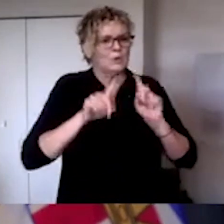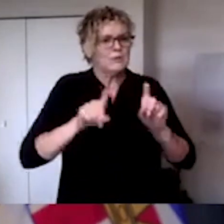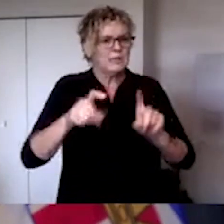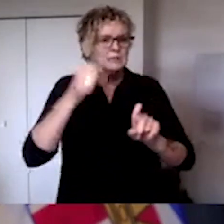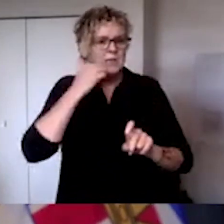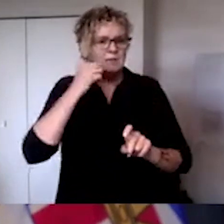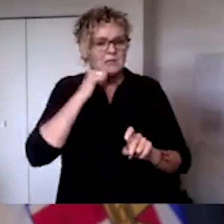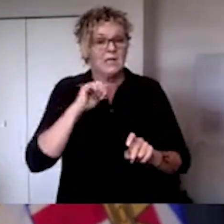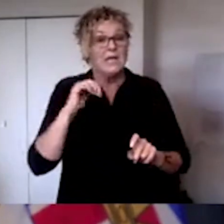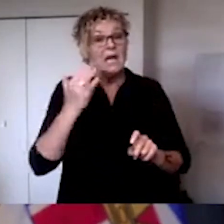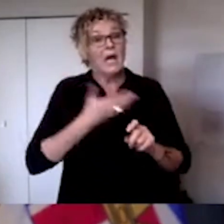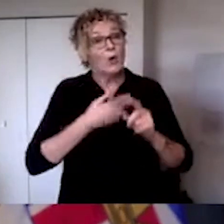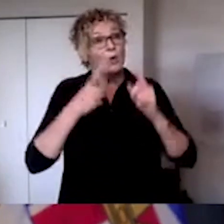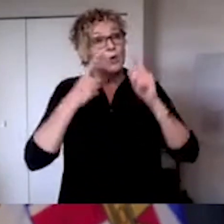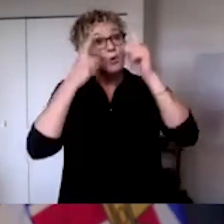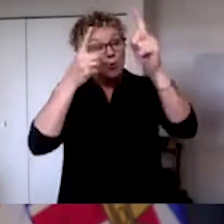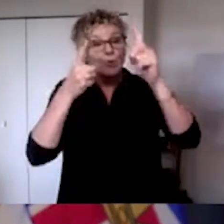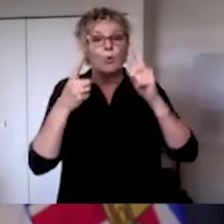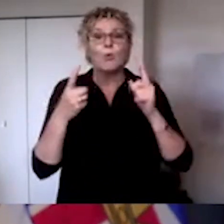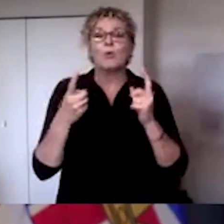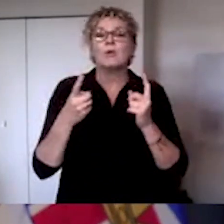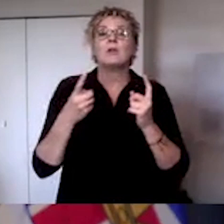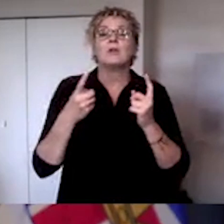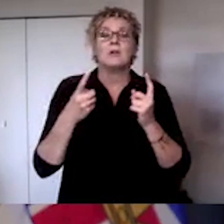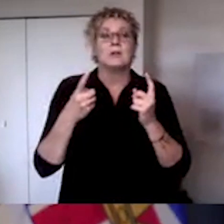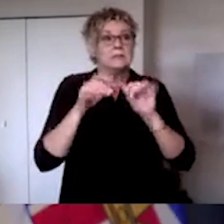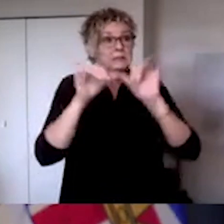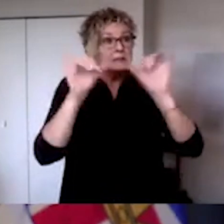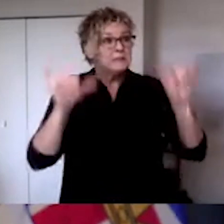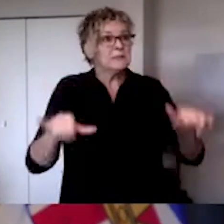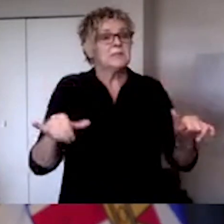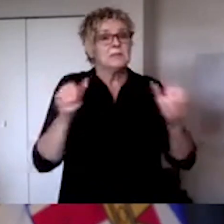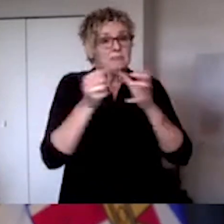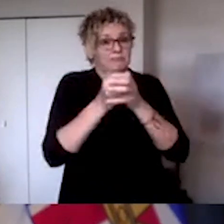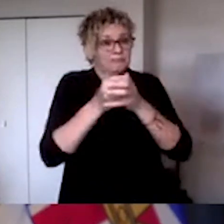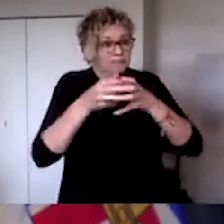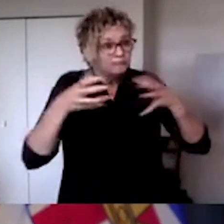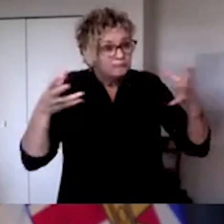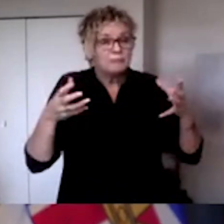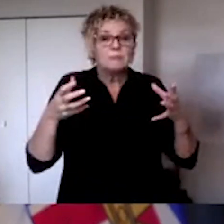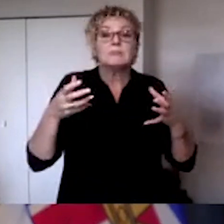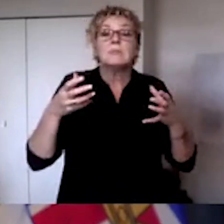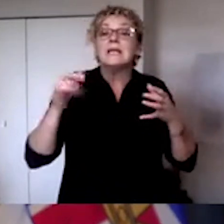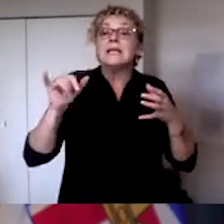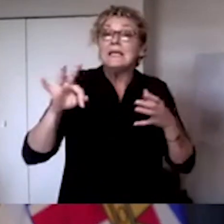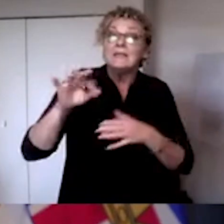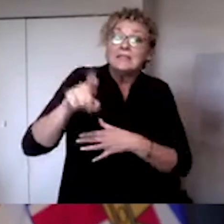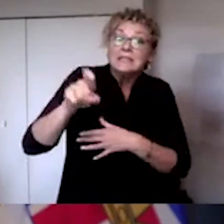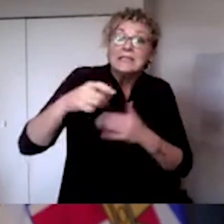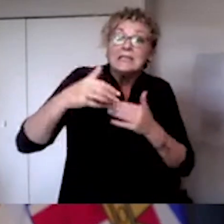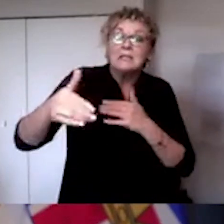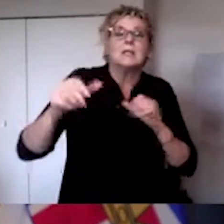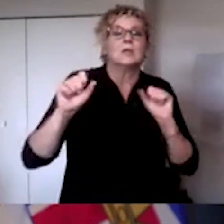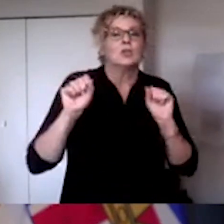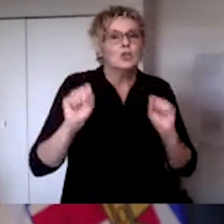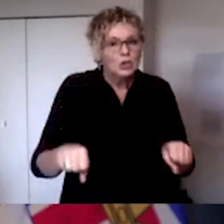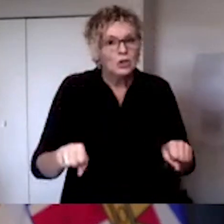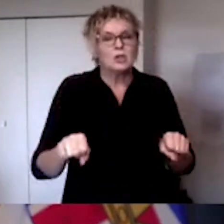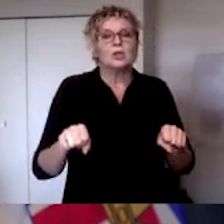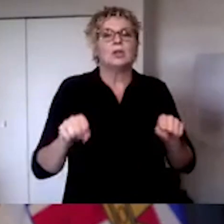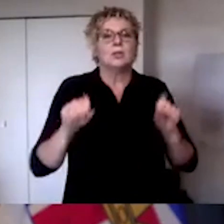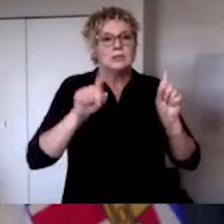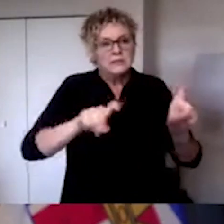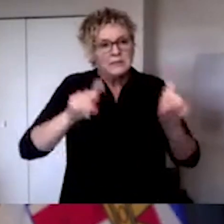for identifying quickly if we have an outbreak in an area. It is all under flux. We had actually another